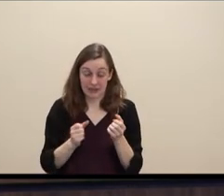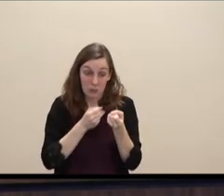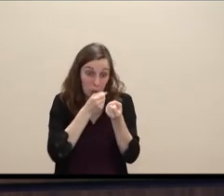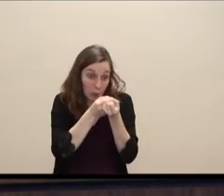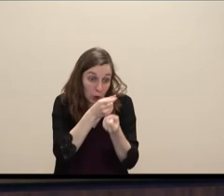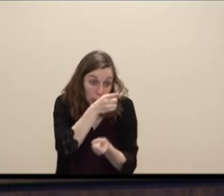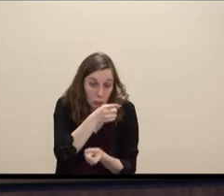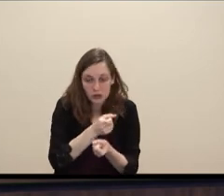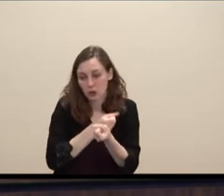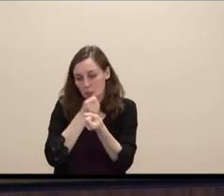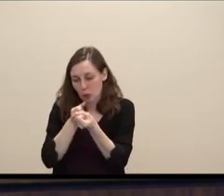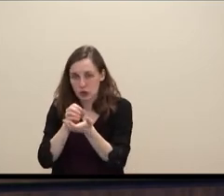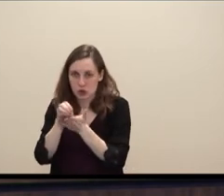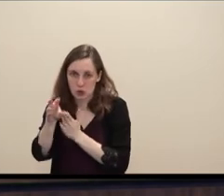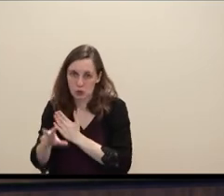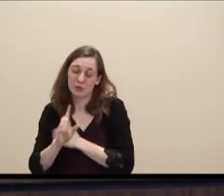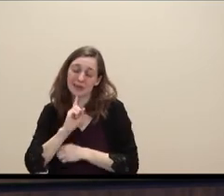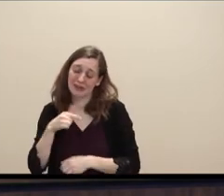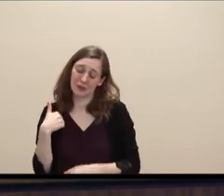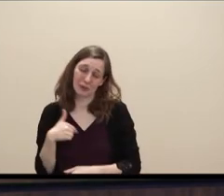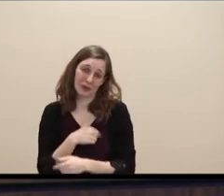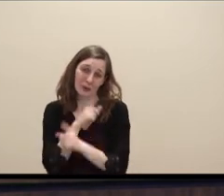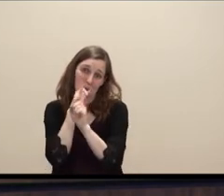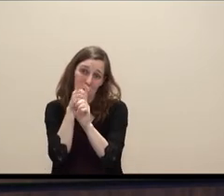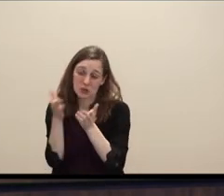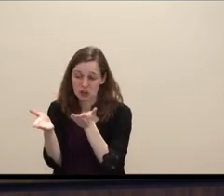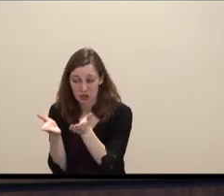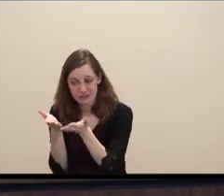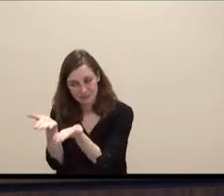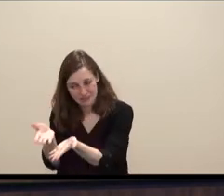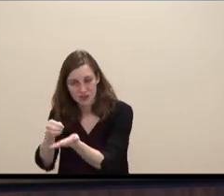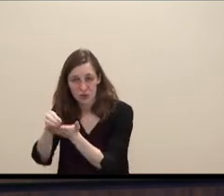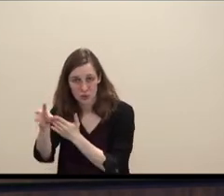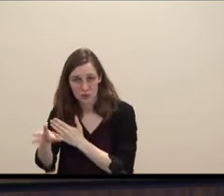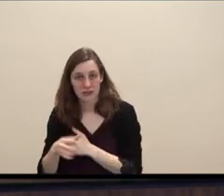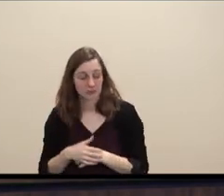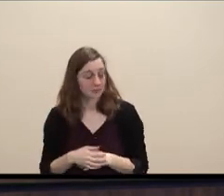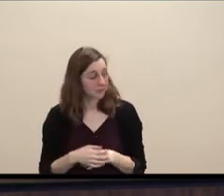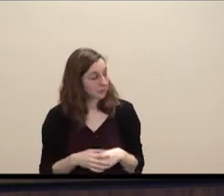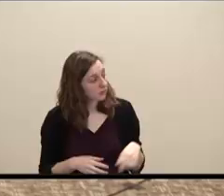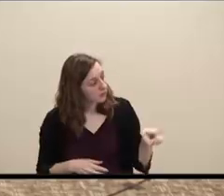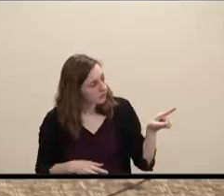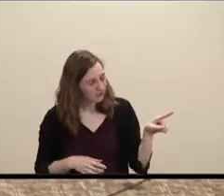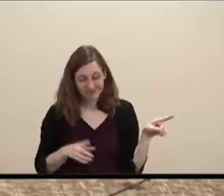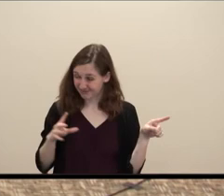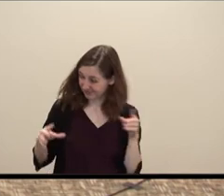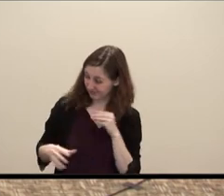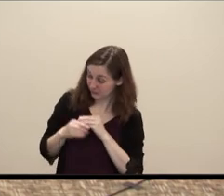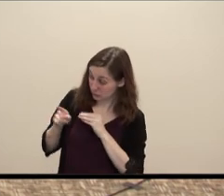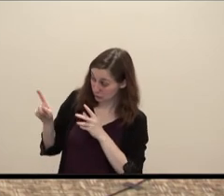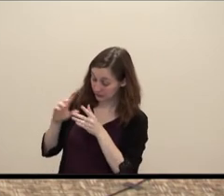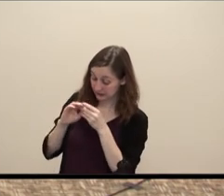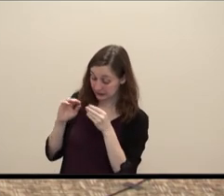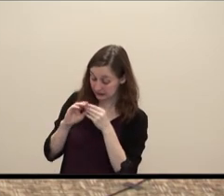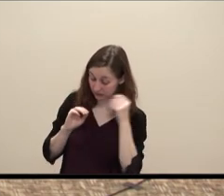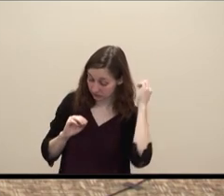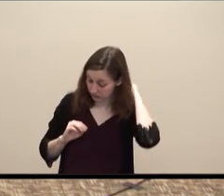ultimately we want to serve our students. Mm-hmm. Piggybacking on what you're saying is